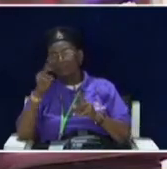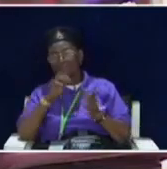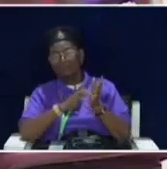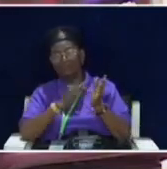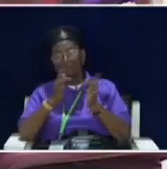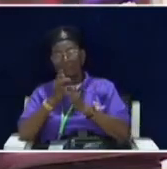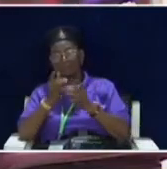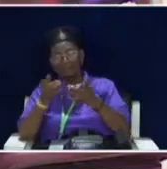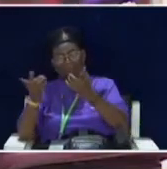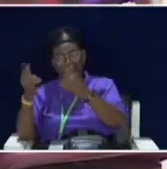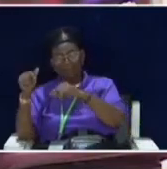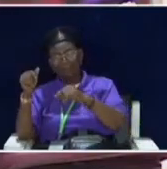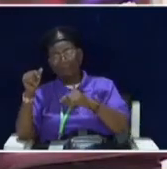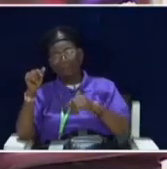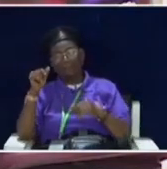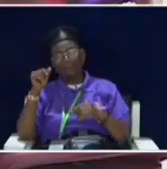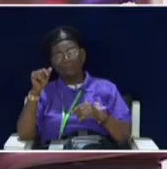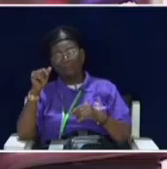to nbo,